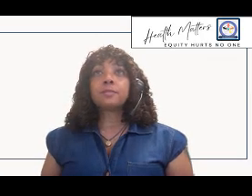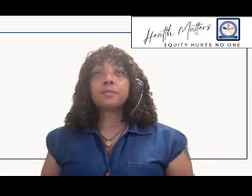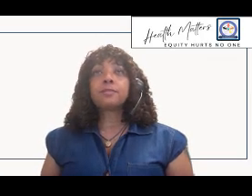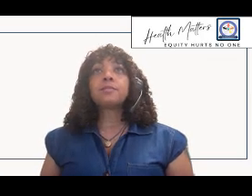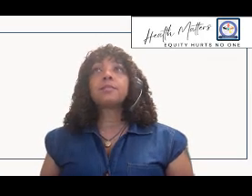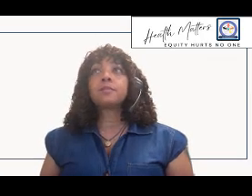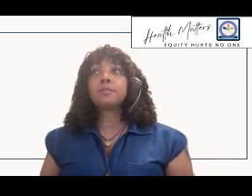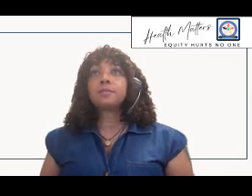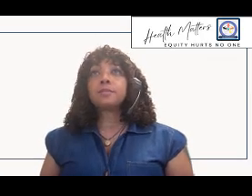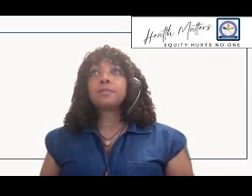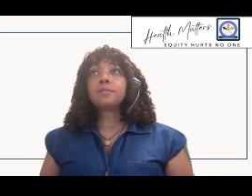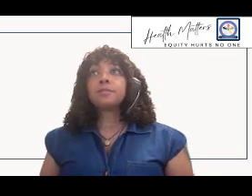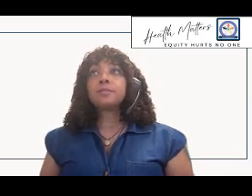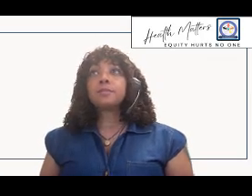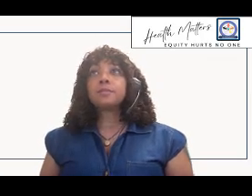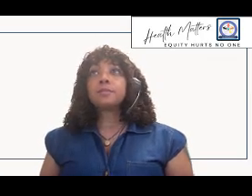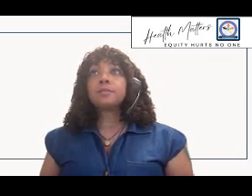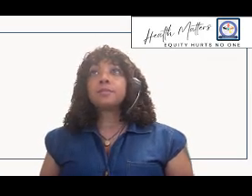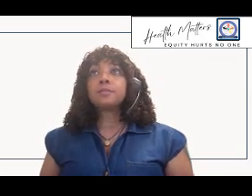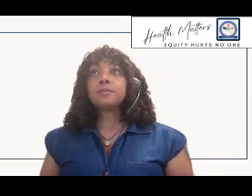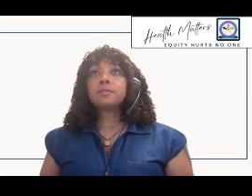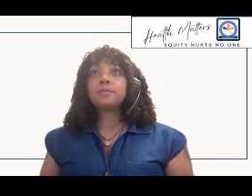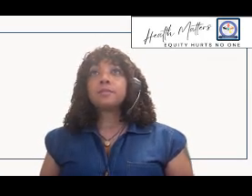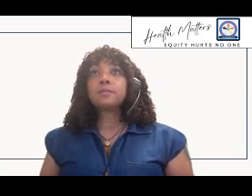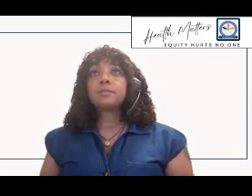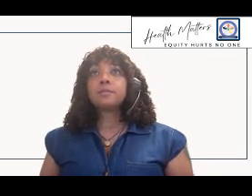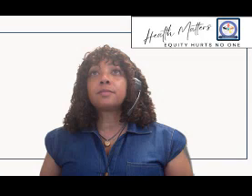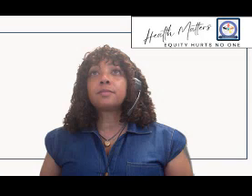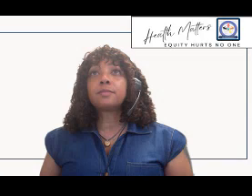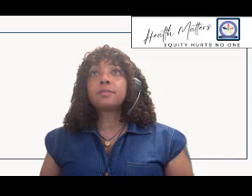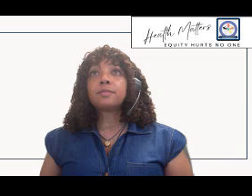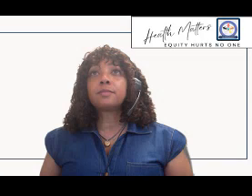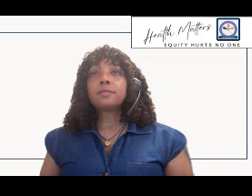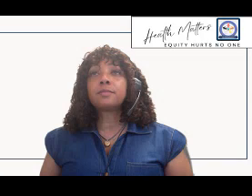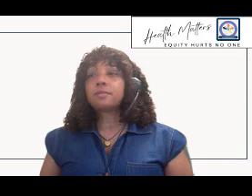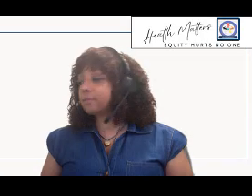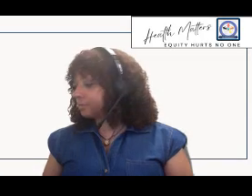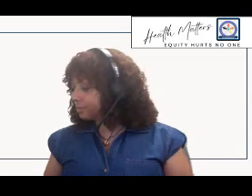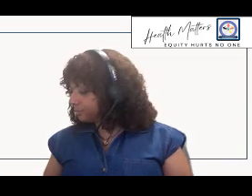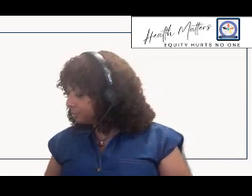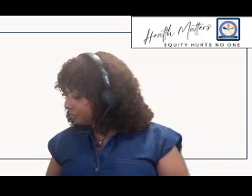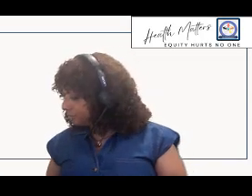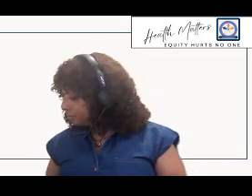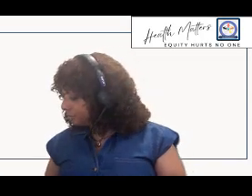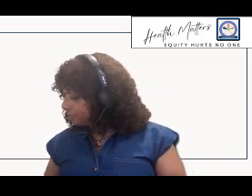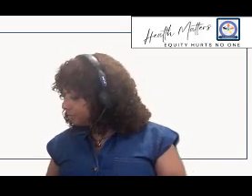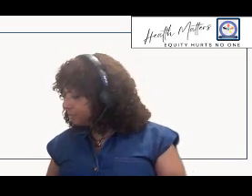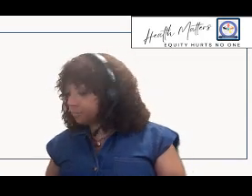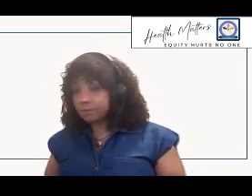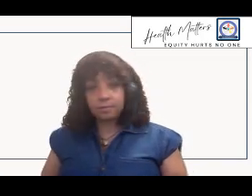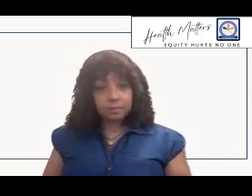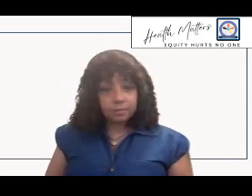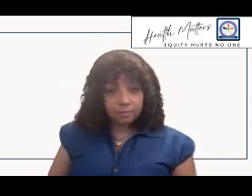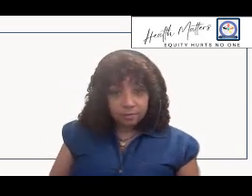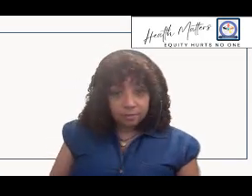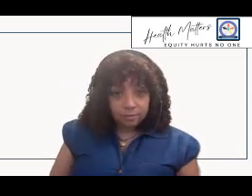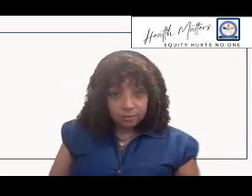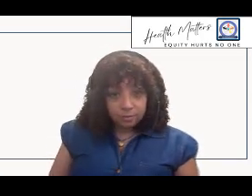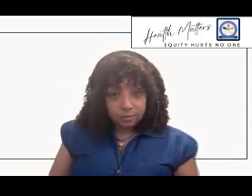well, Alex. With that said, I'd like to ask for a motion to adjourn our meeting today at